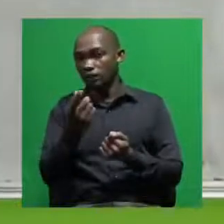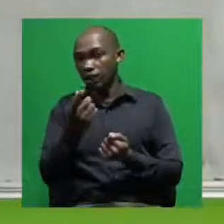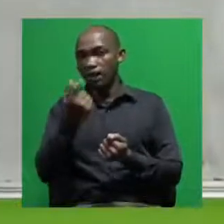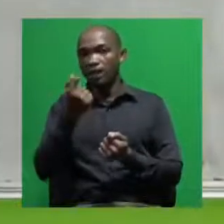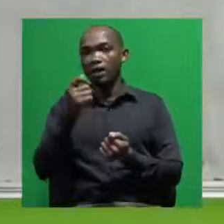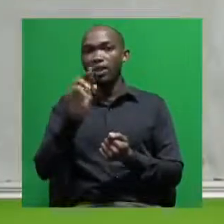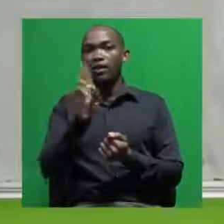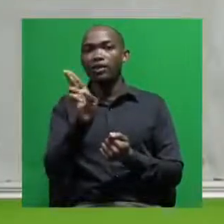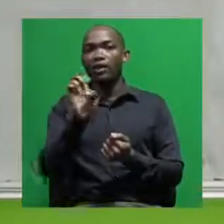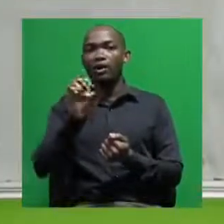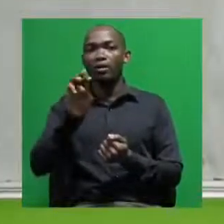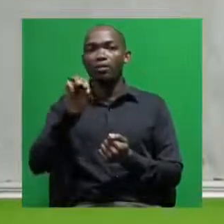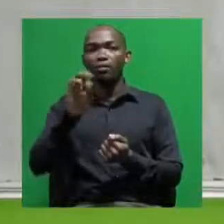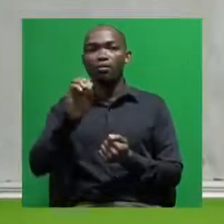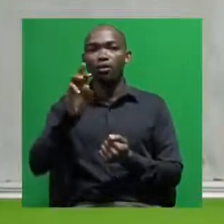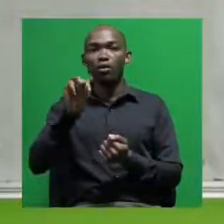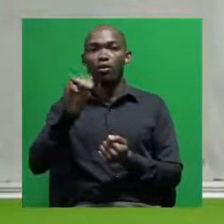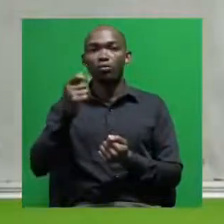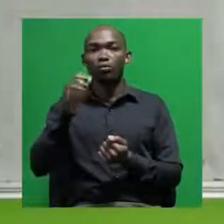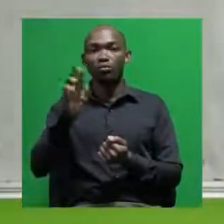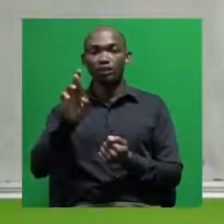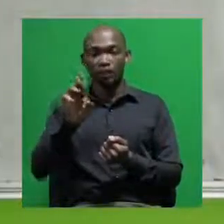thermometer can be